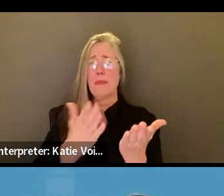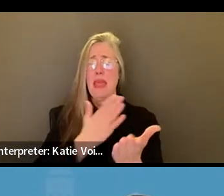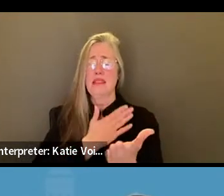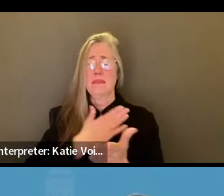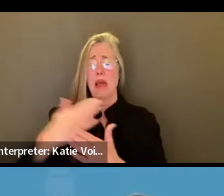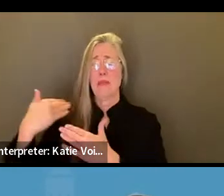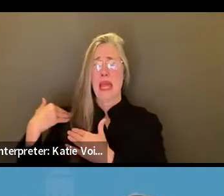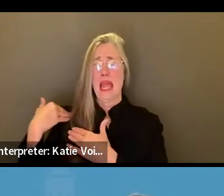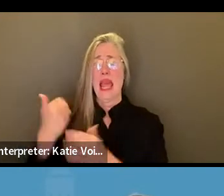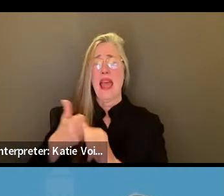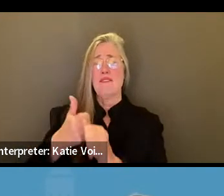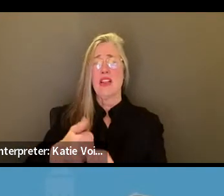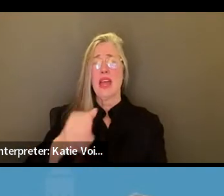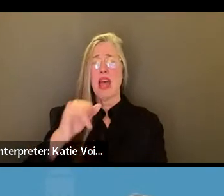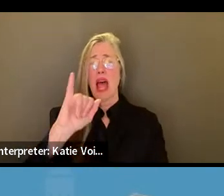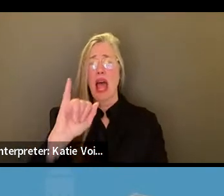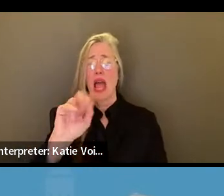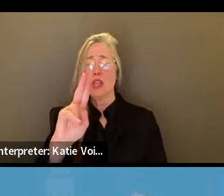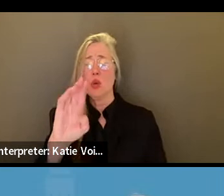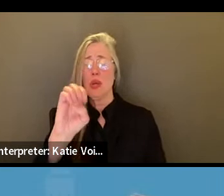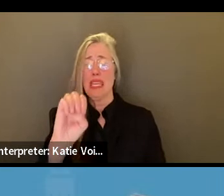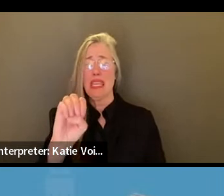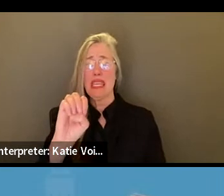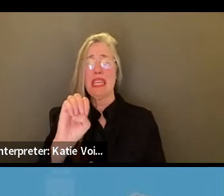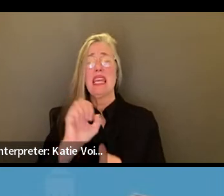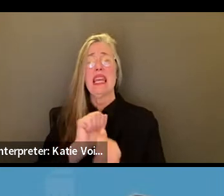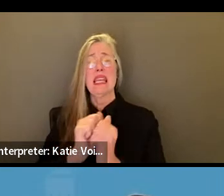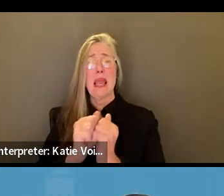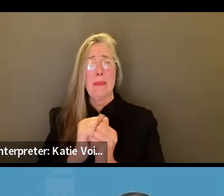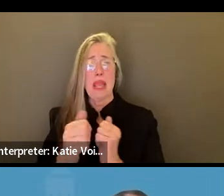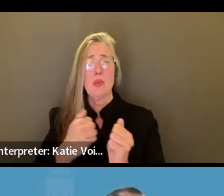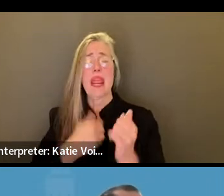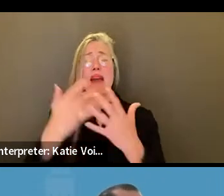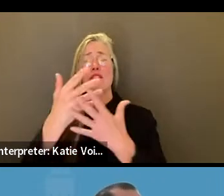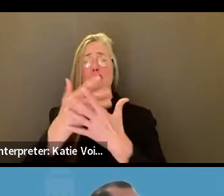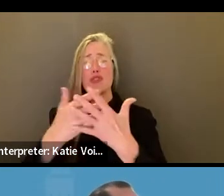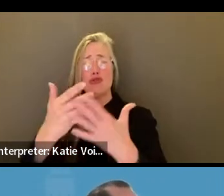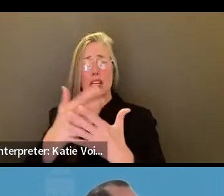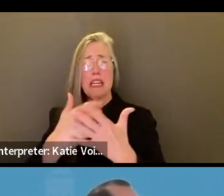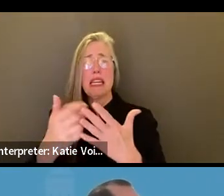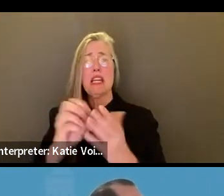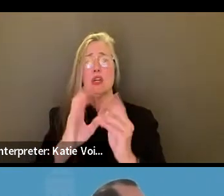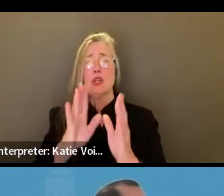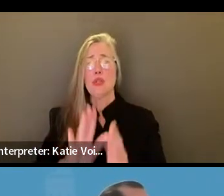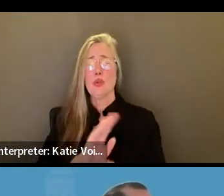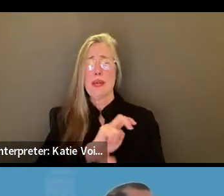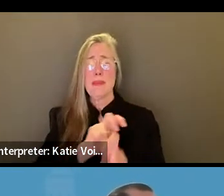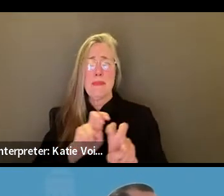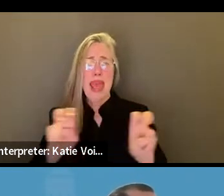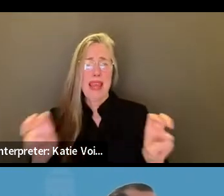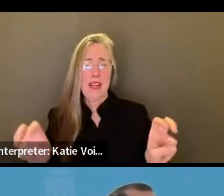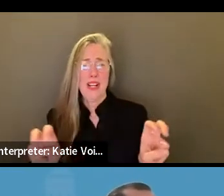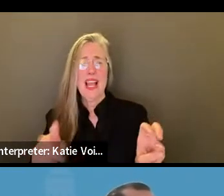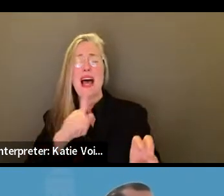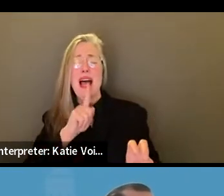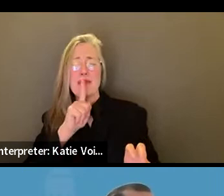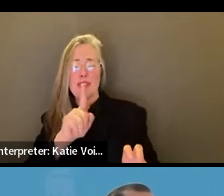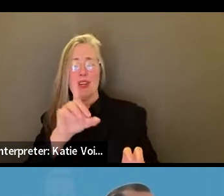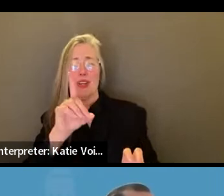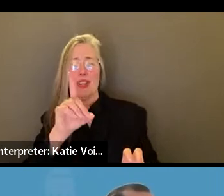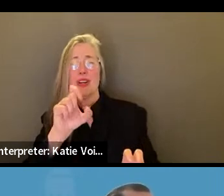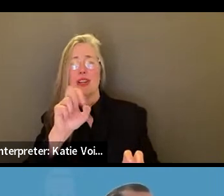IUE campaign, the work that we've been doing, we do have our screening and our student panel, which I'm sure Dr. Maldonado will talk about very soon. That's